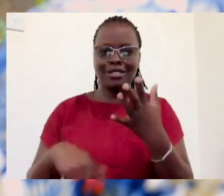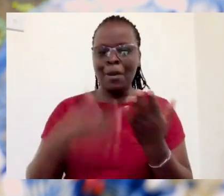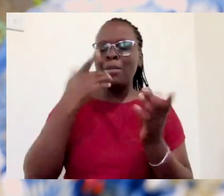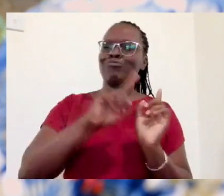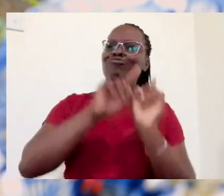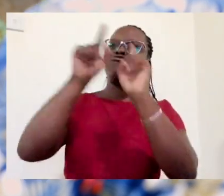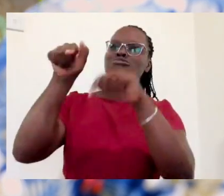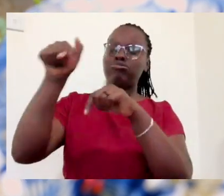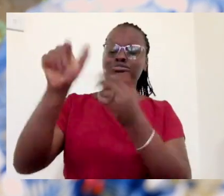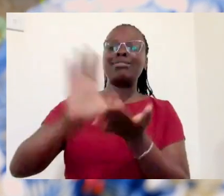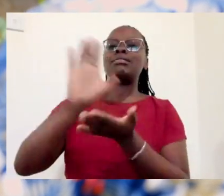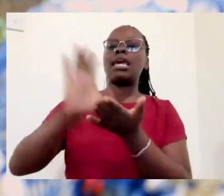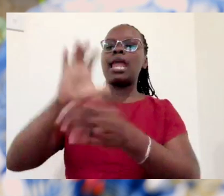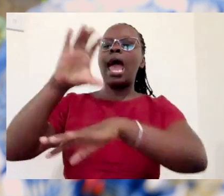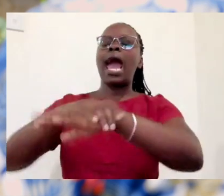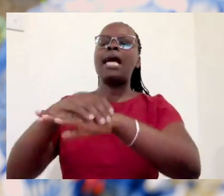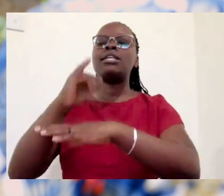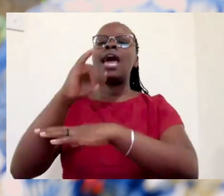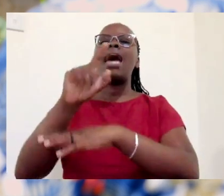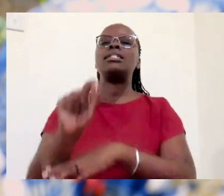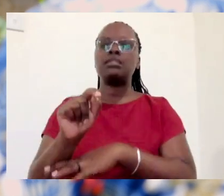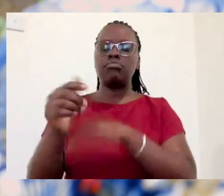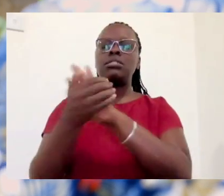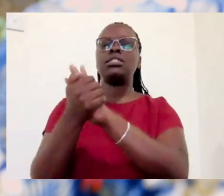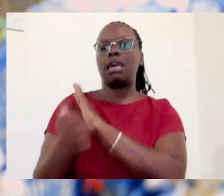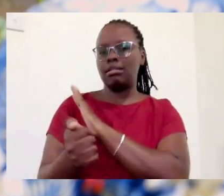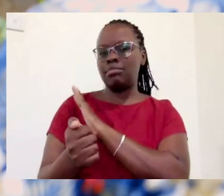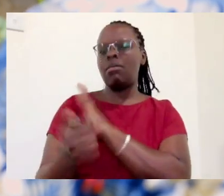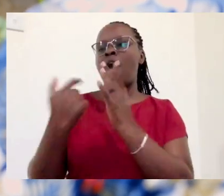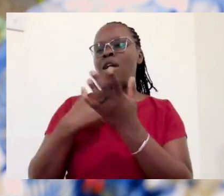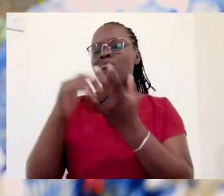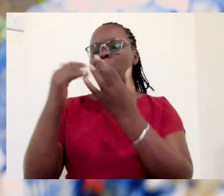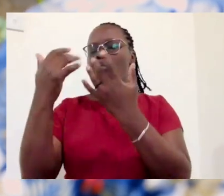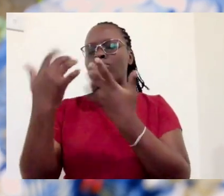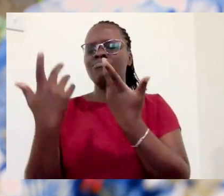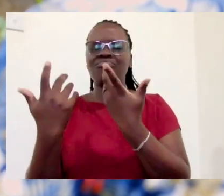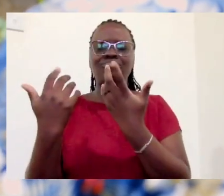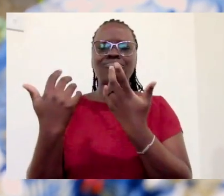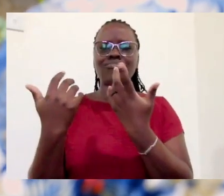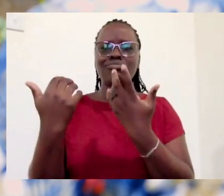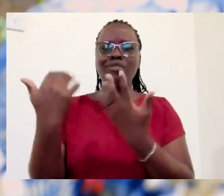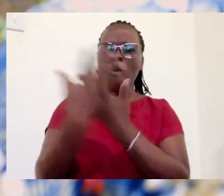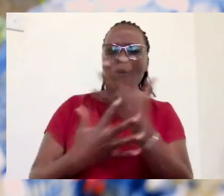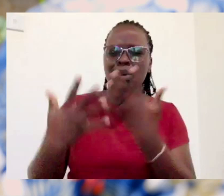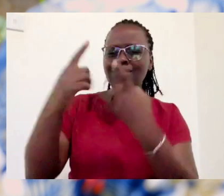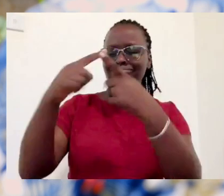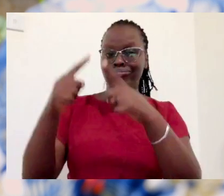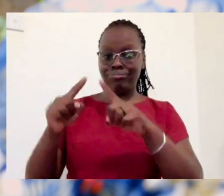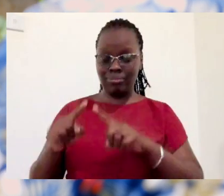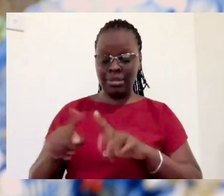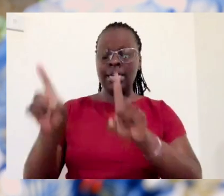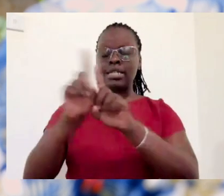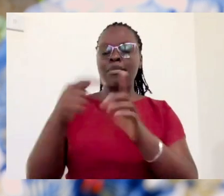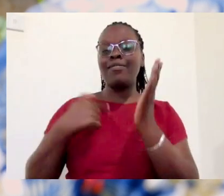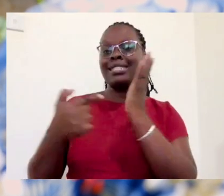to come to the center to acquire some IT skills through the Cisco Networking Academy and get a certification after they are done with